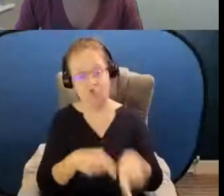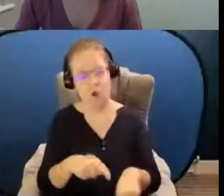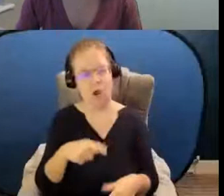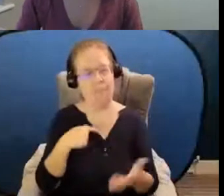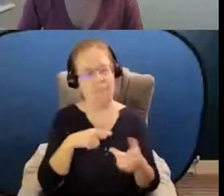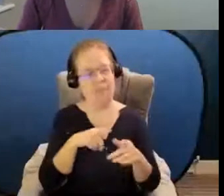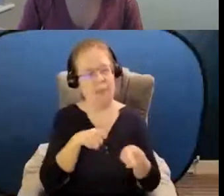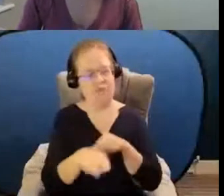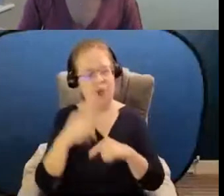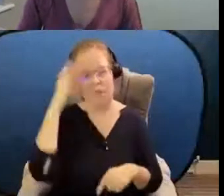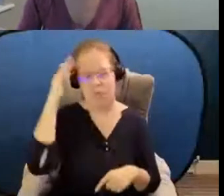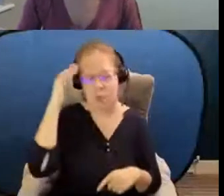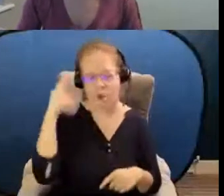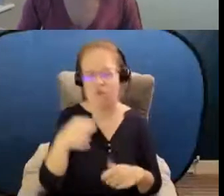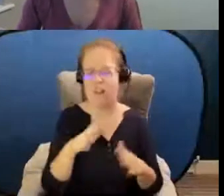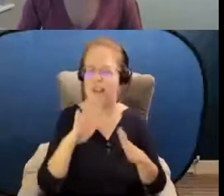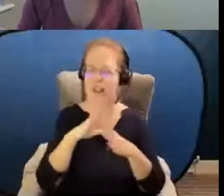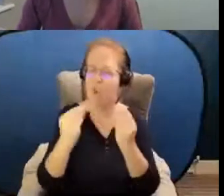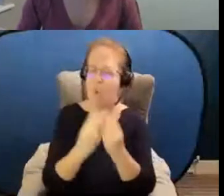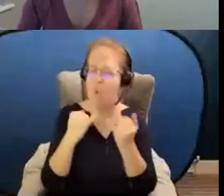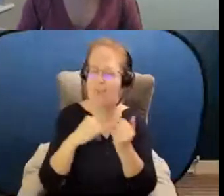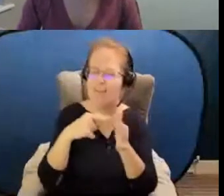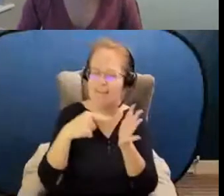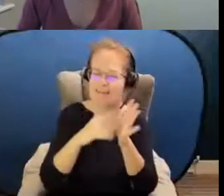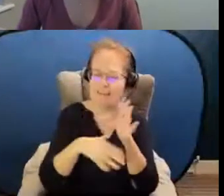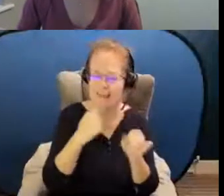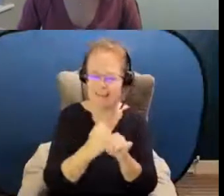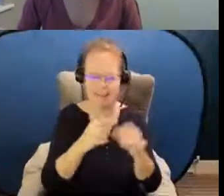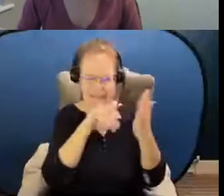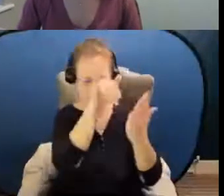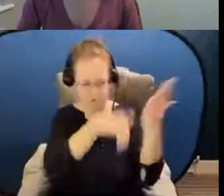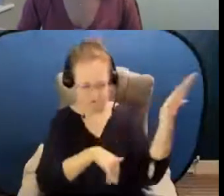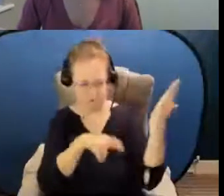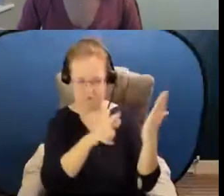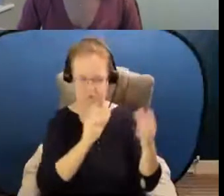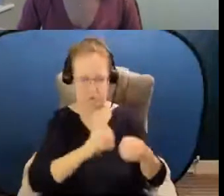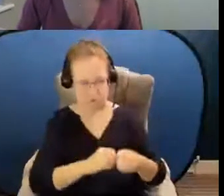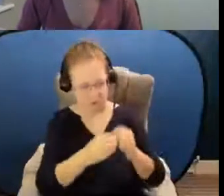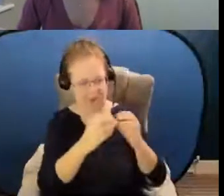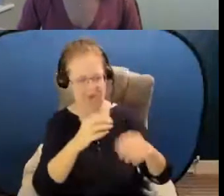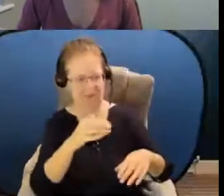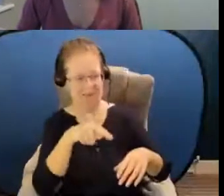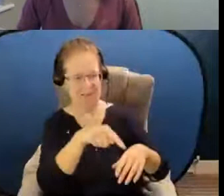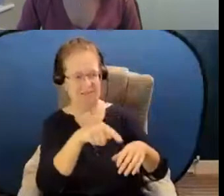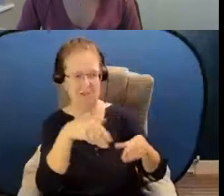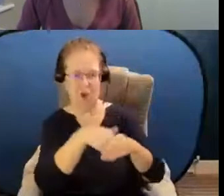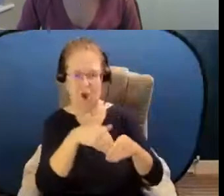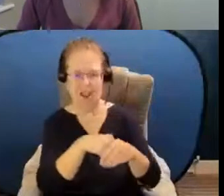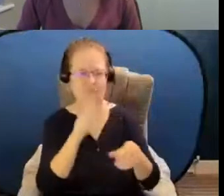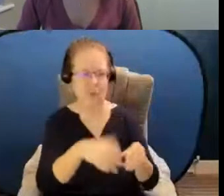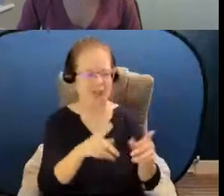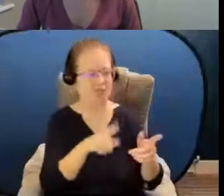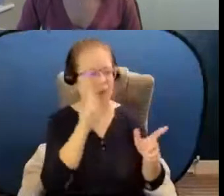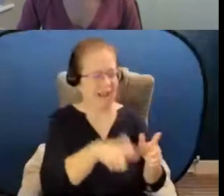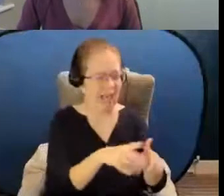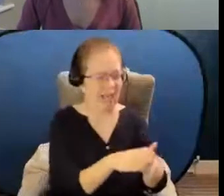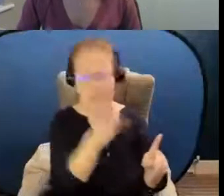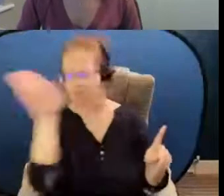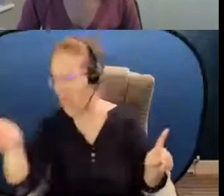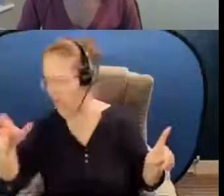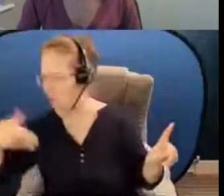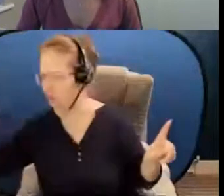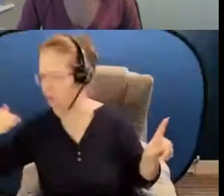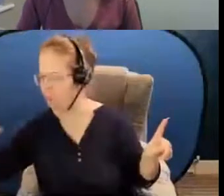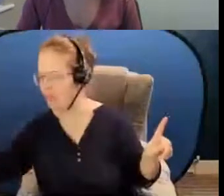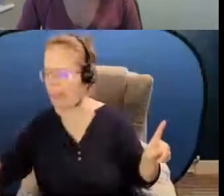having all the settings you need for accessibility there when you're creating the content. You're not navigating away to other places to have to do it. It's